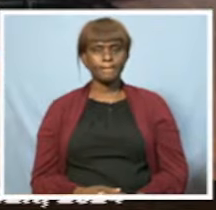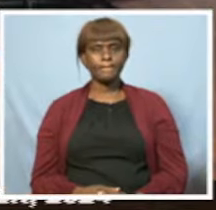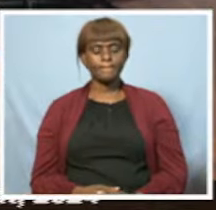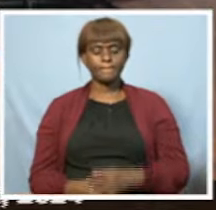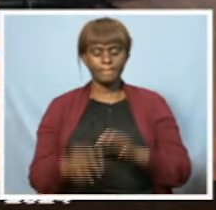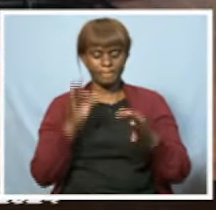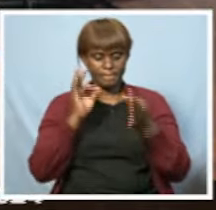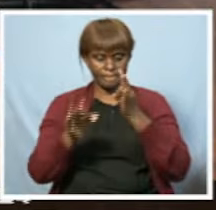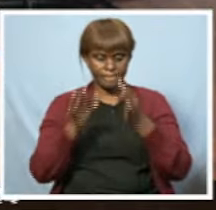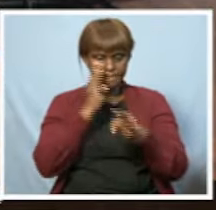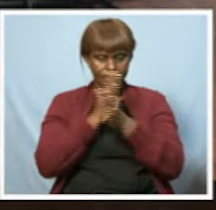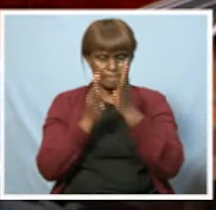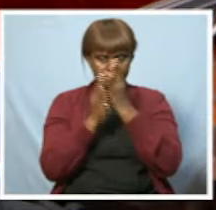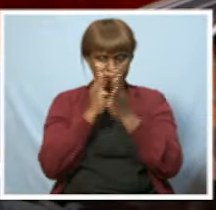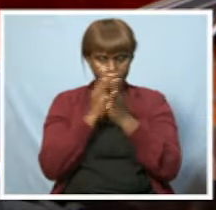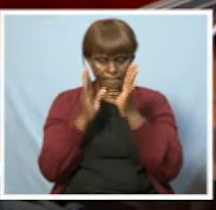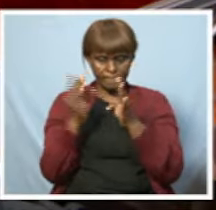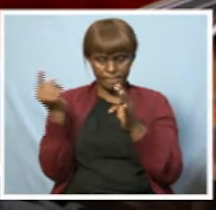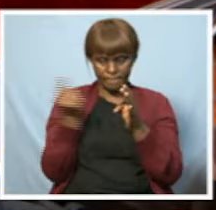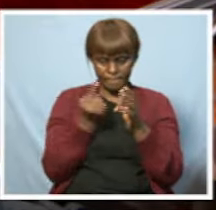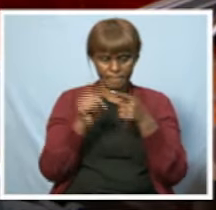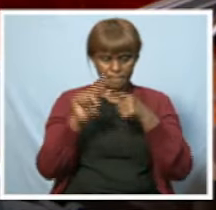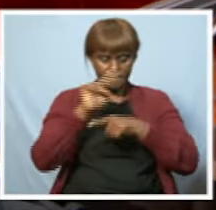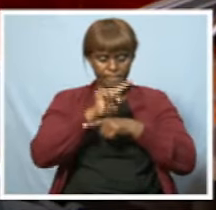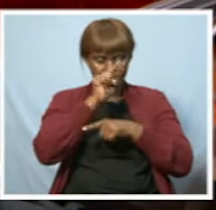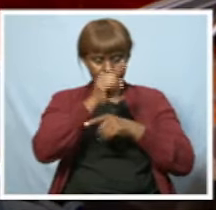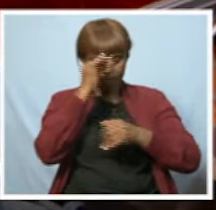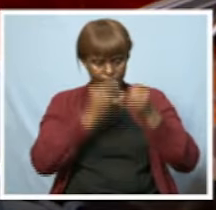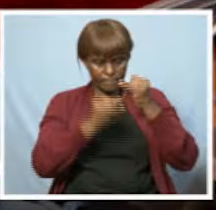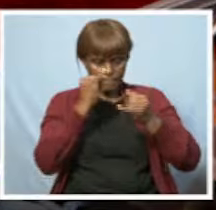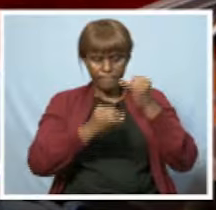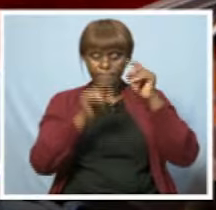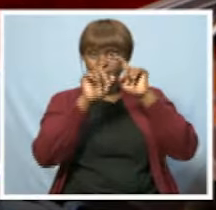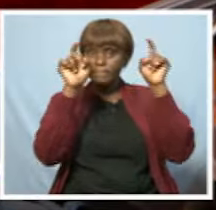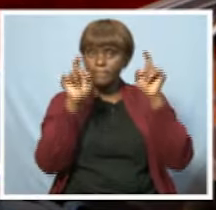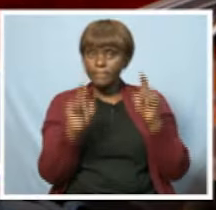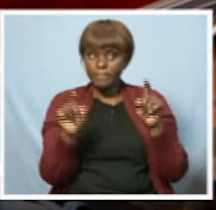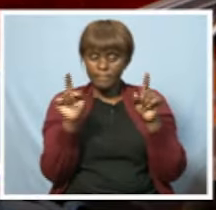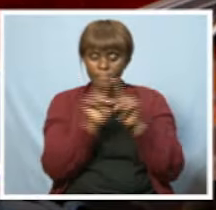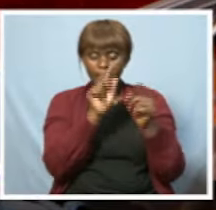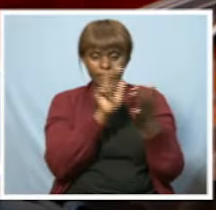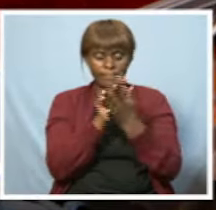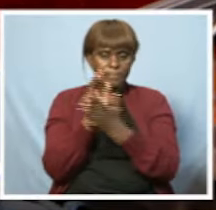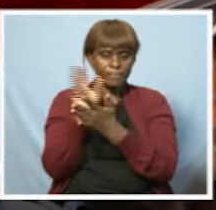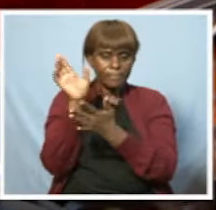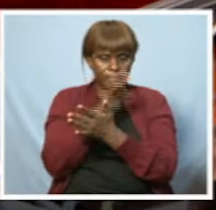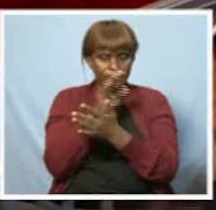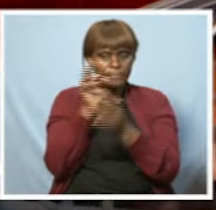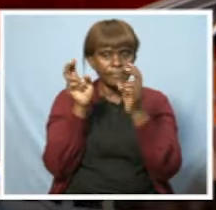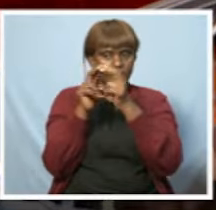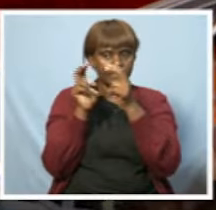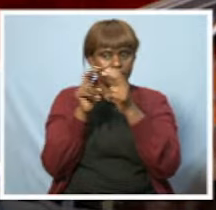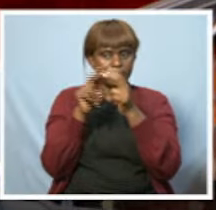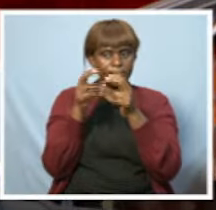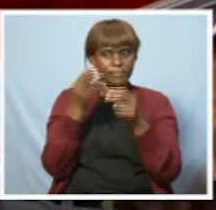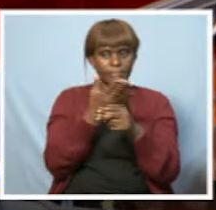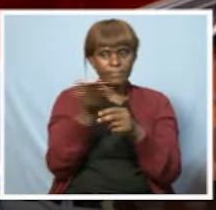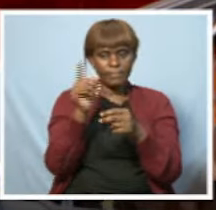If the contractor came today, this is a completion certificate, and signed a contract of